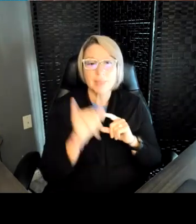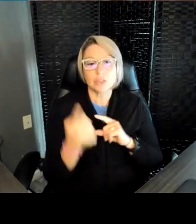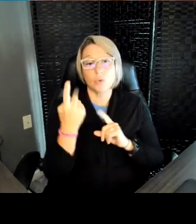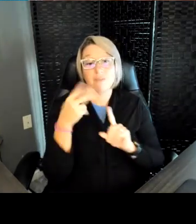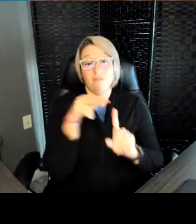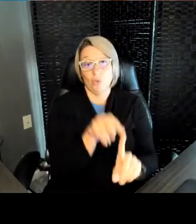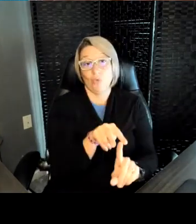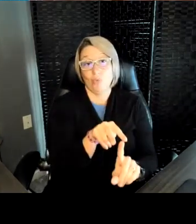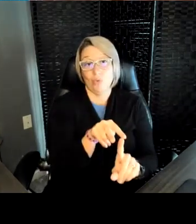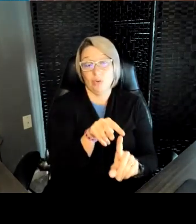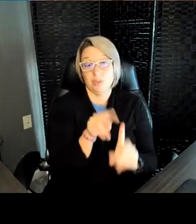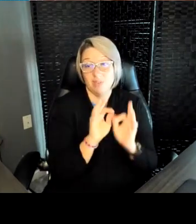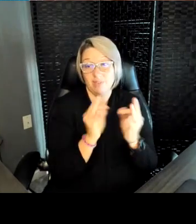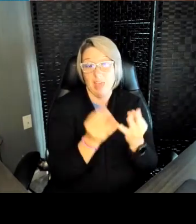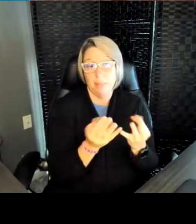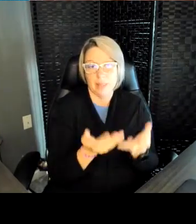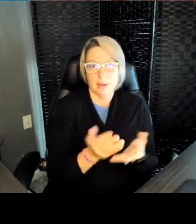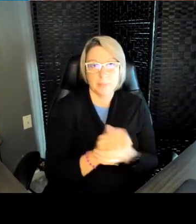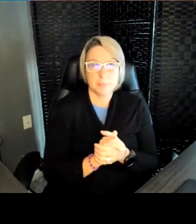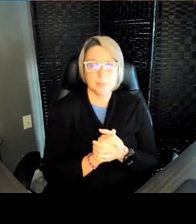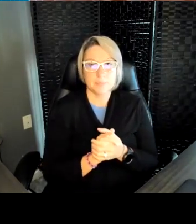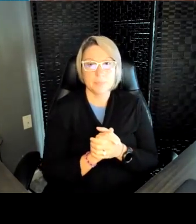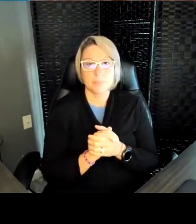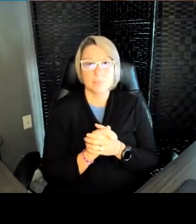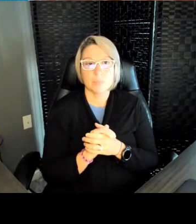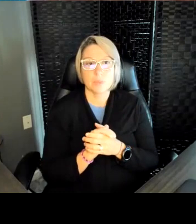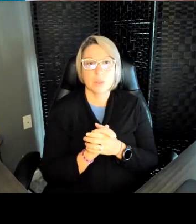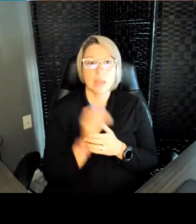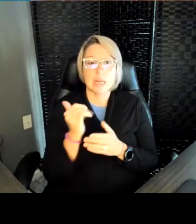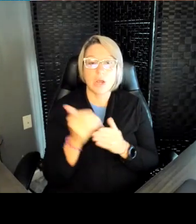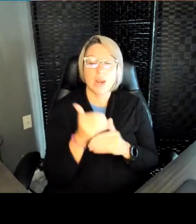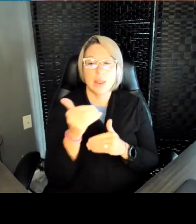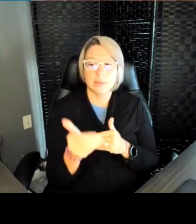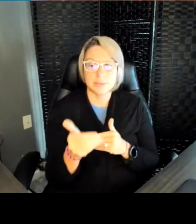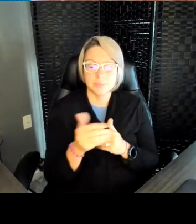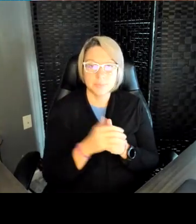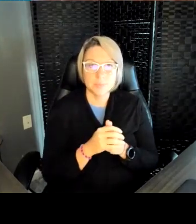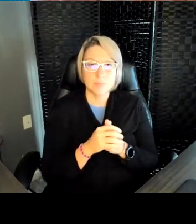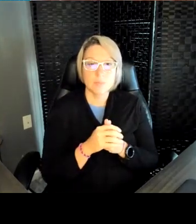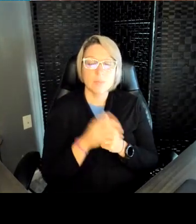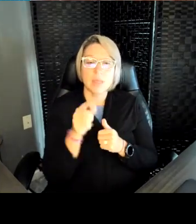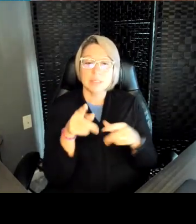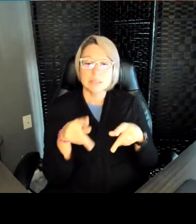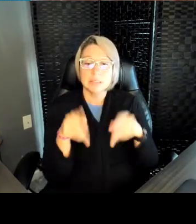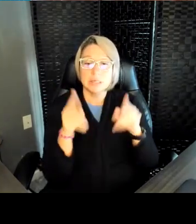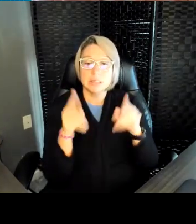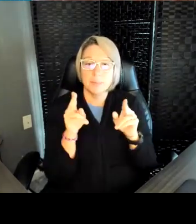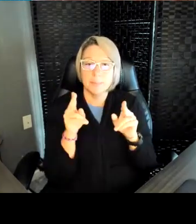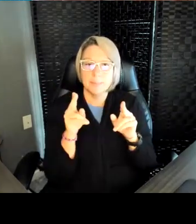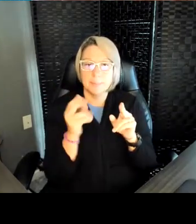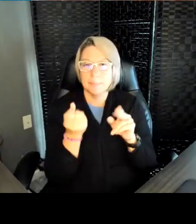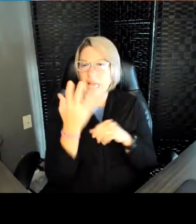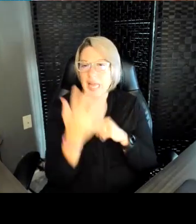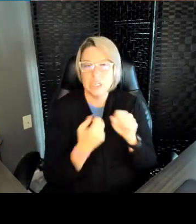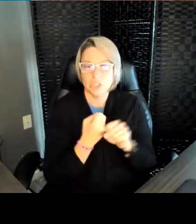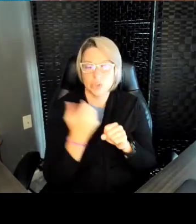family. At that time, I needed. We're going to go to the next one. And this is a clip that was done years ago.